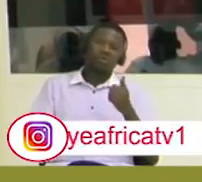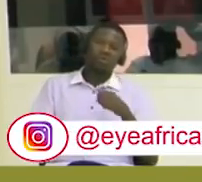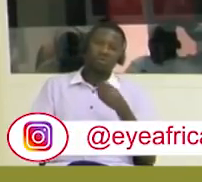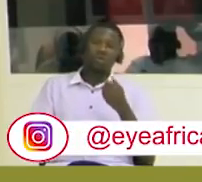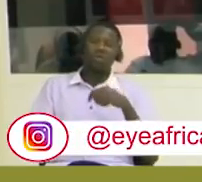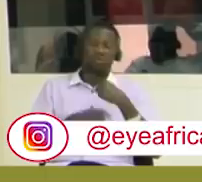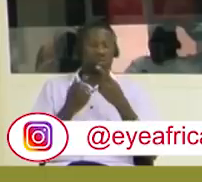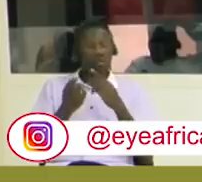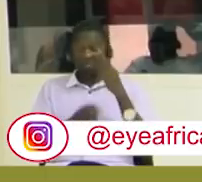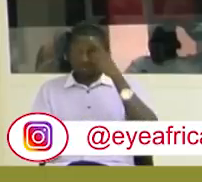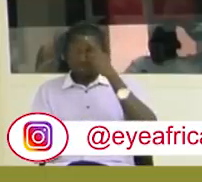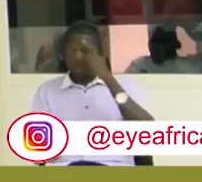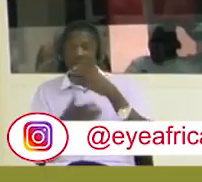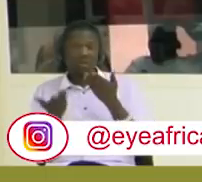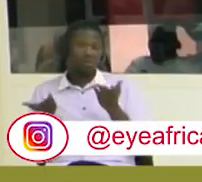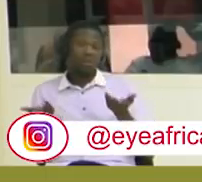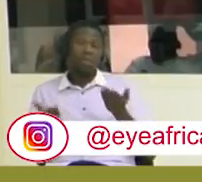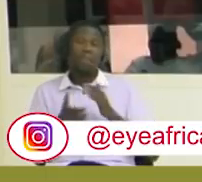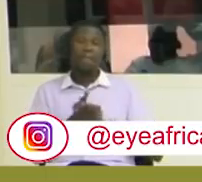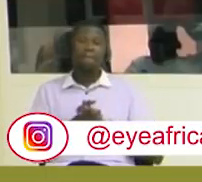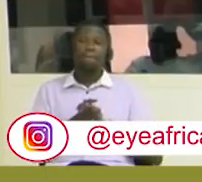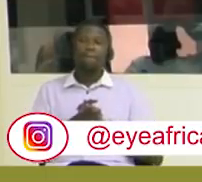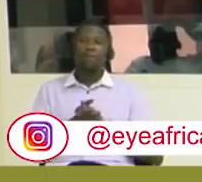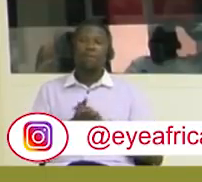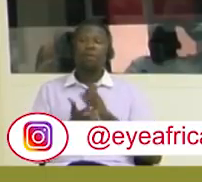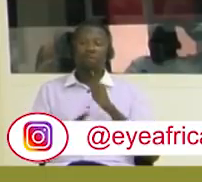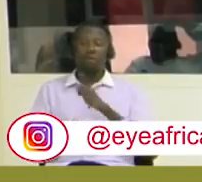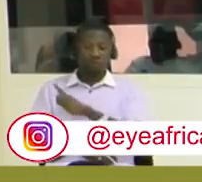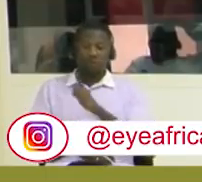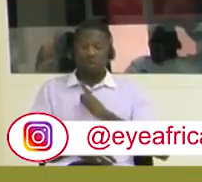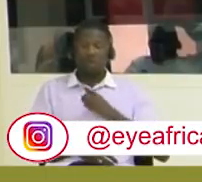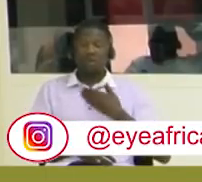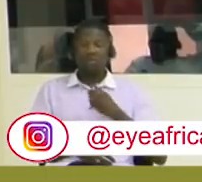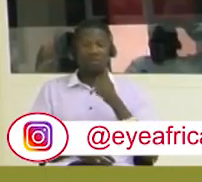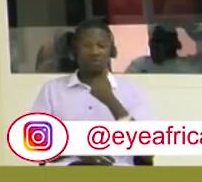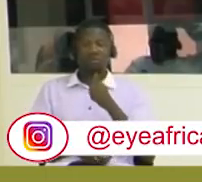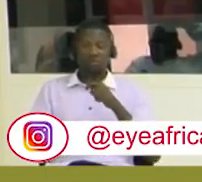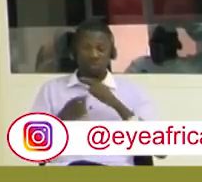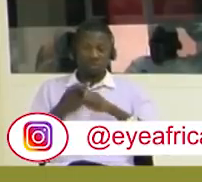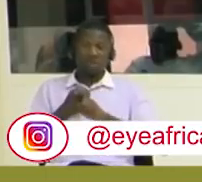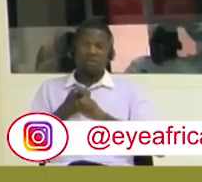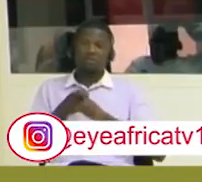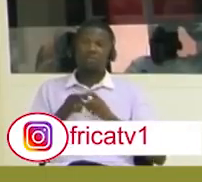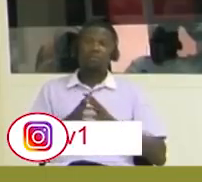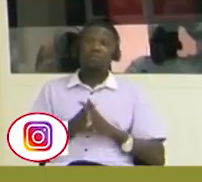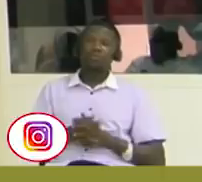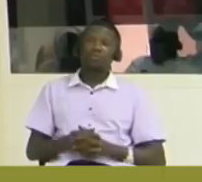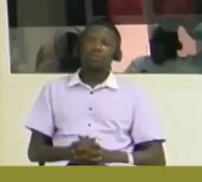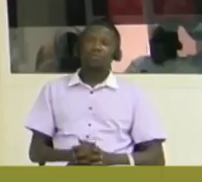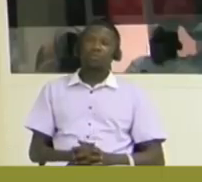for obvious reasons, but we had that good relationship.